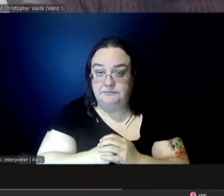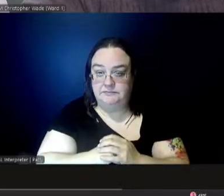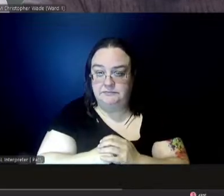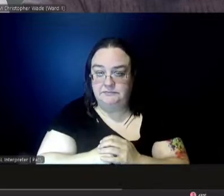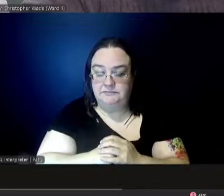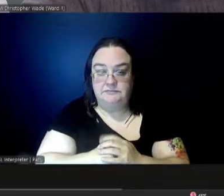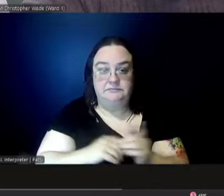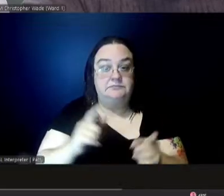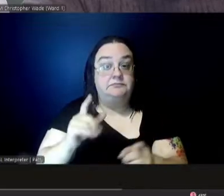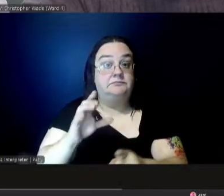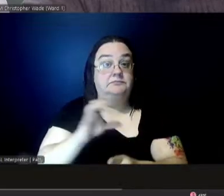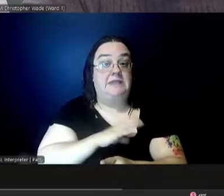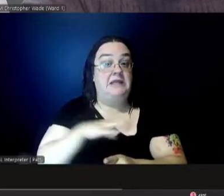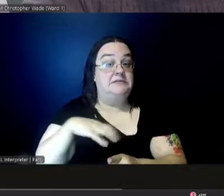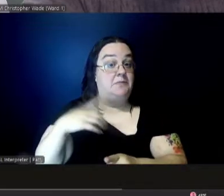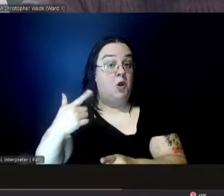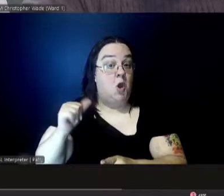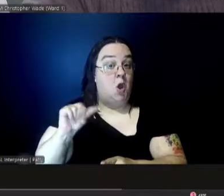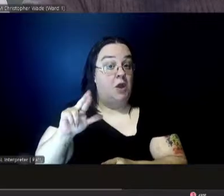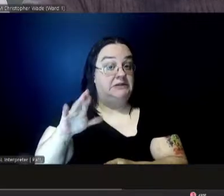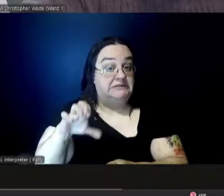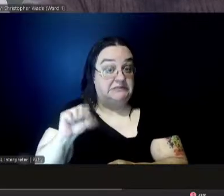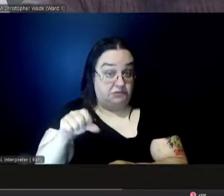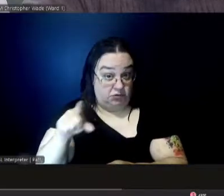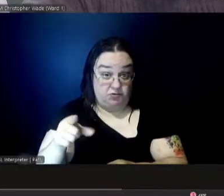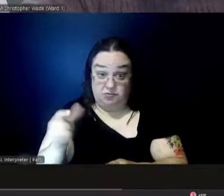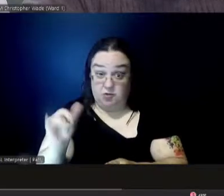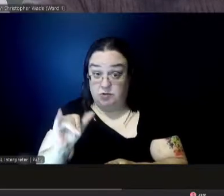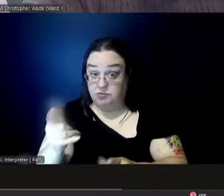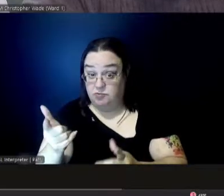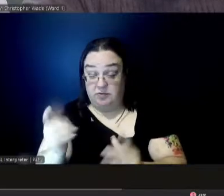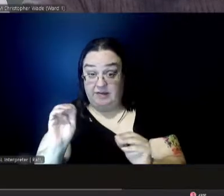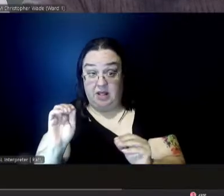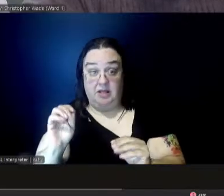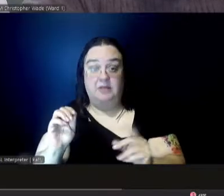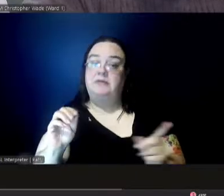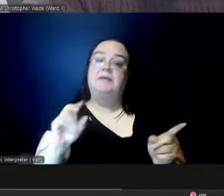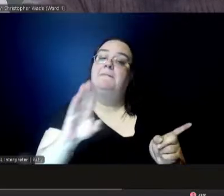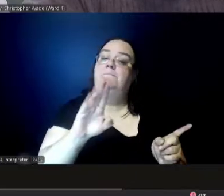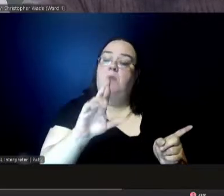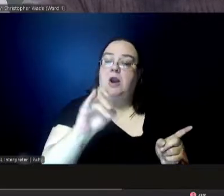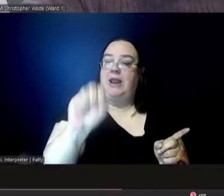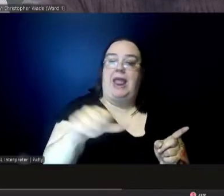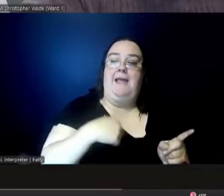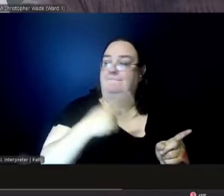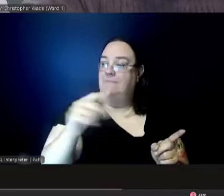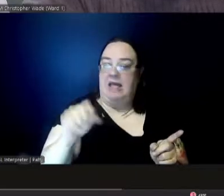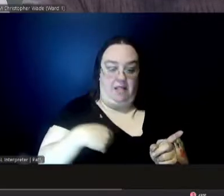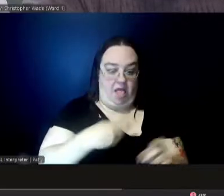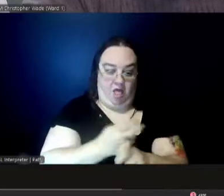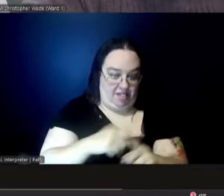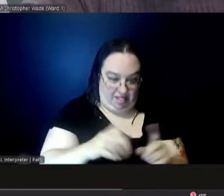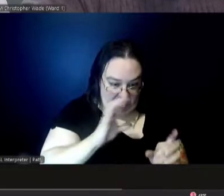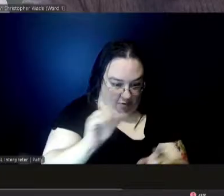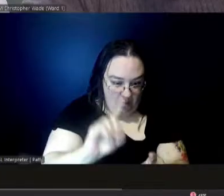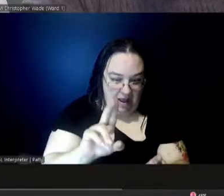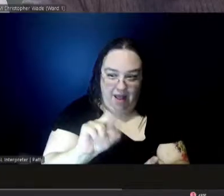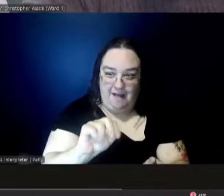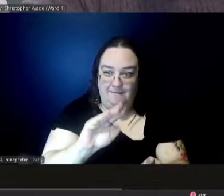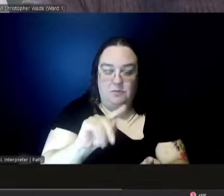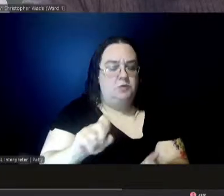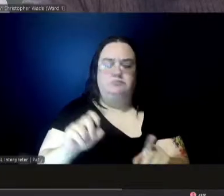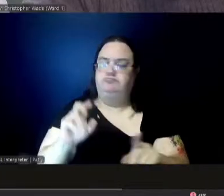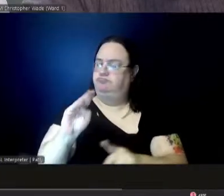Council Member Garces, are you also passing? I am passing. Sorry, I couldn't find the unmute button. That's okay.